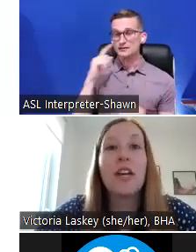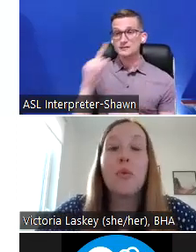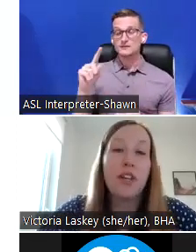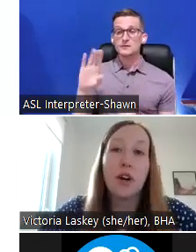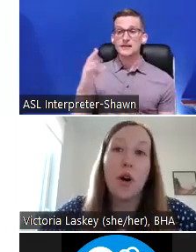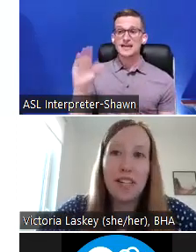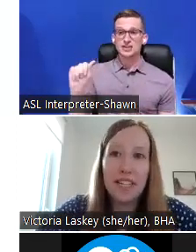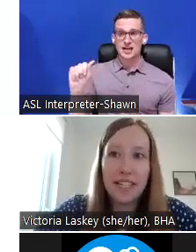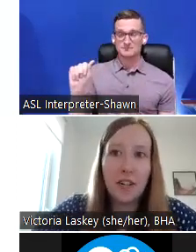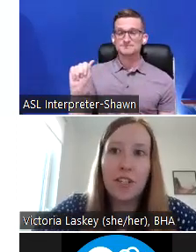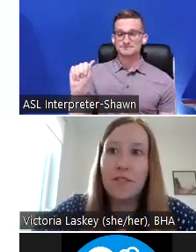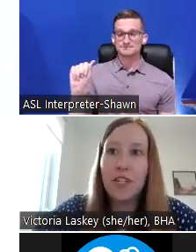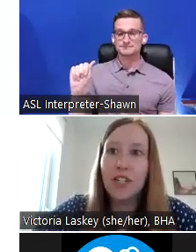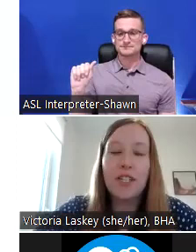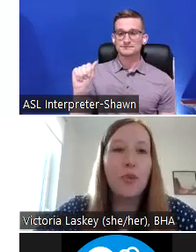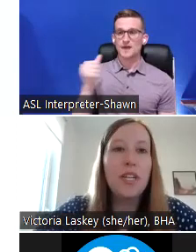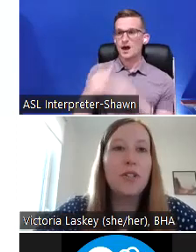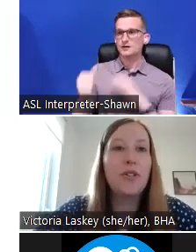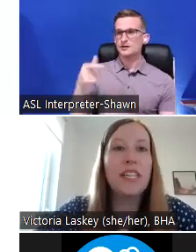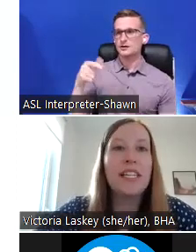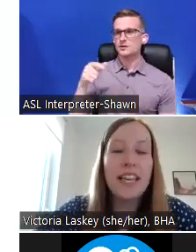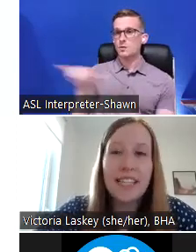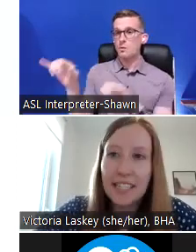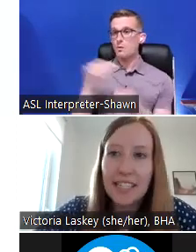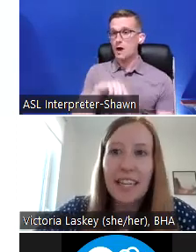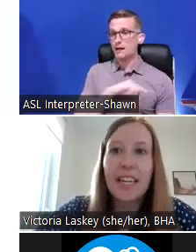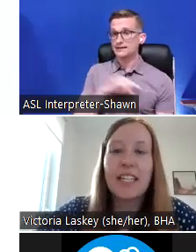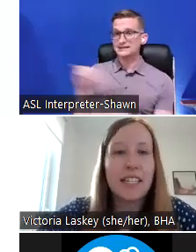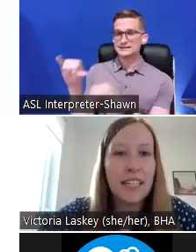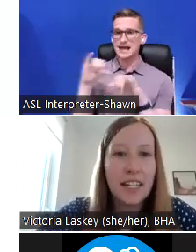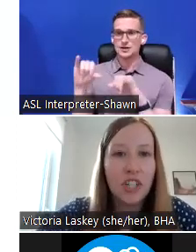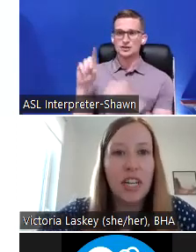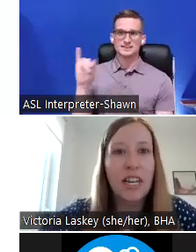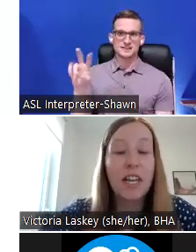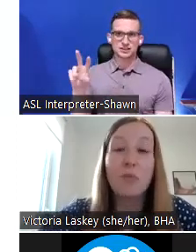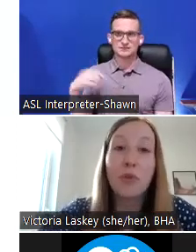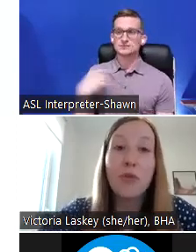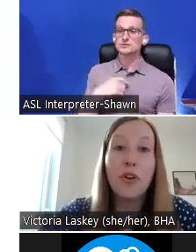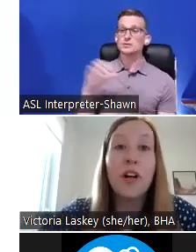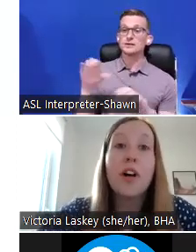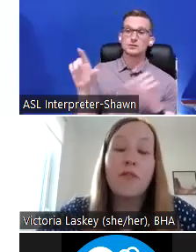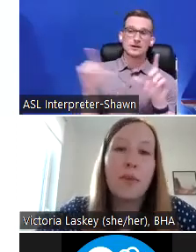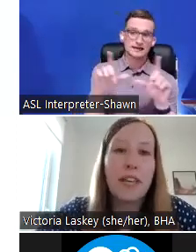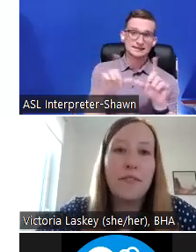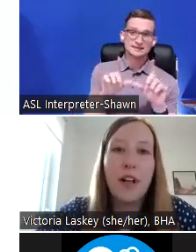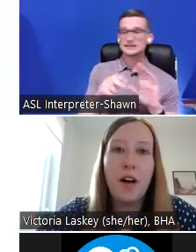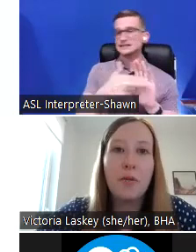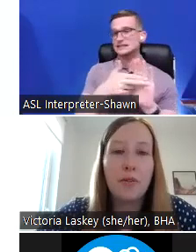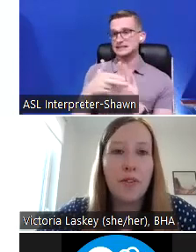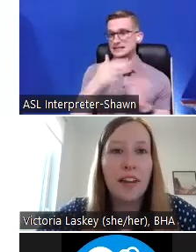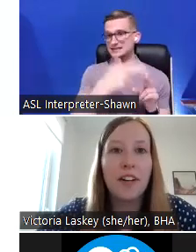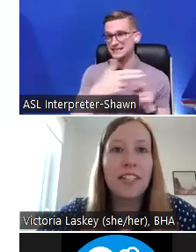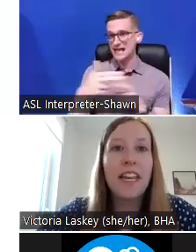Administration within our Quality and Standards Division. So we do the licensing, designation, and approval for behavioral